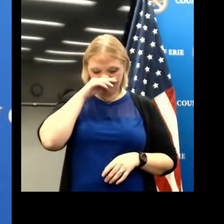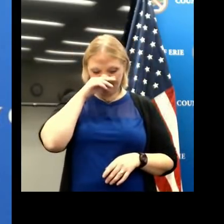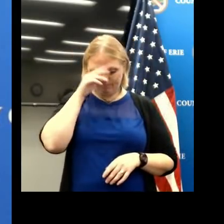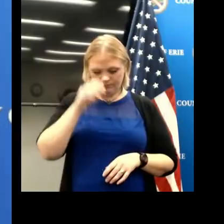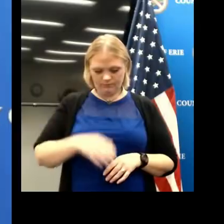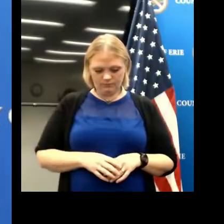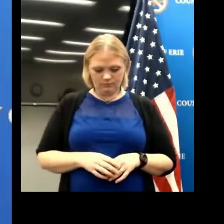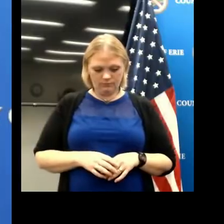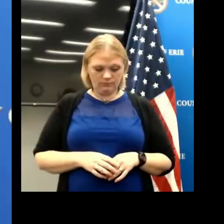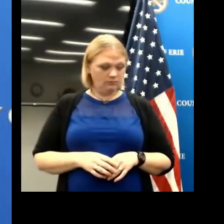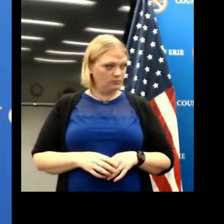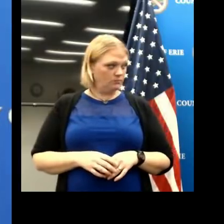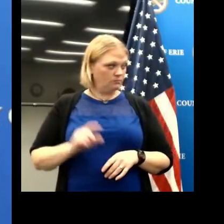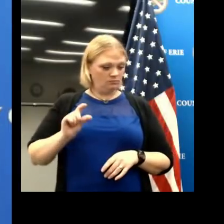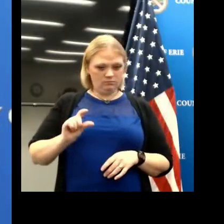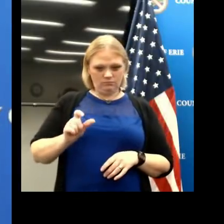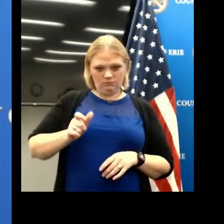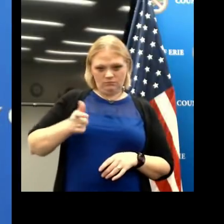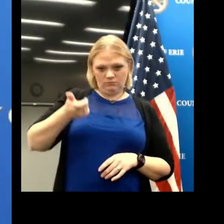Let me turn up the volume.